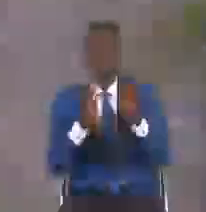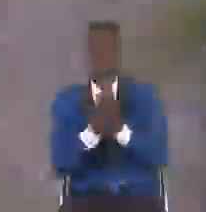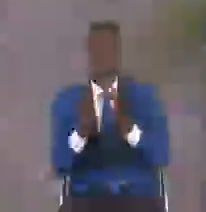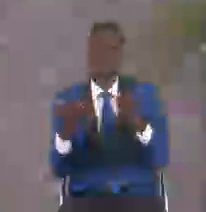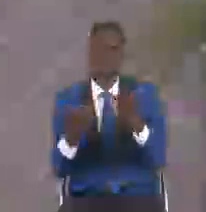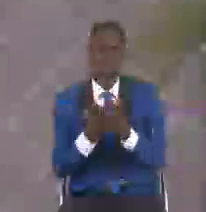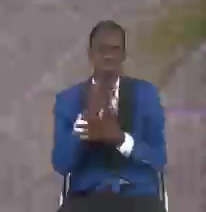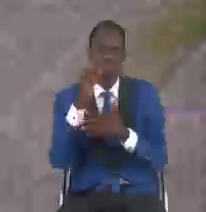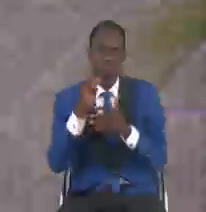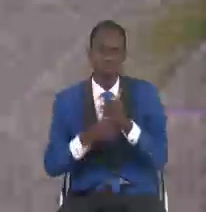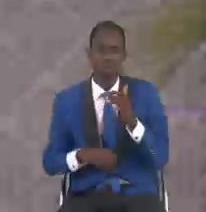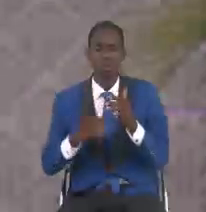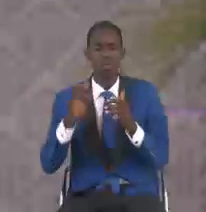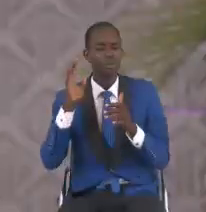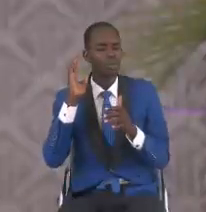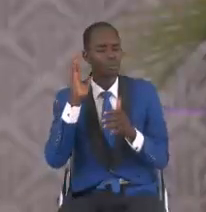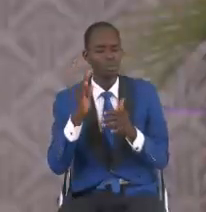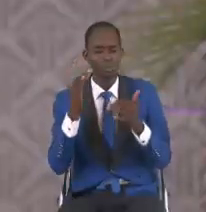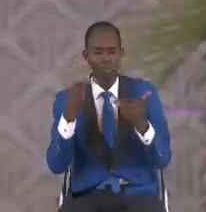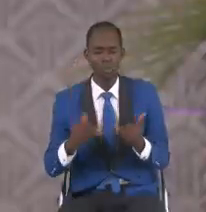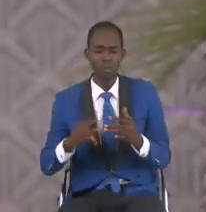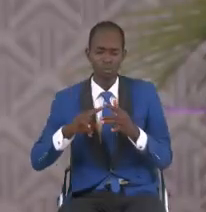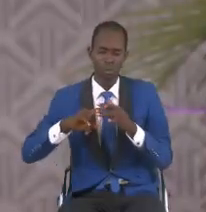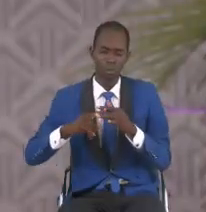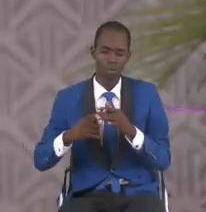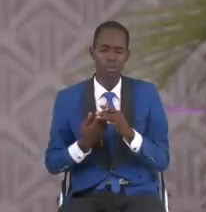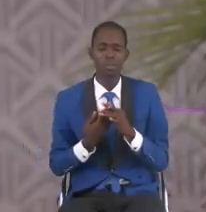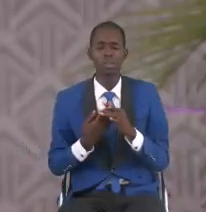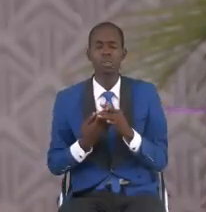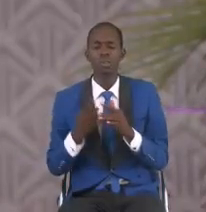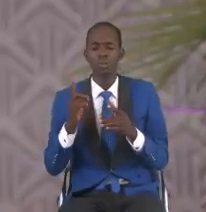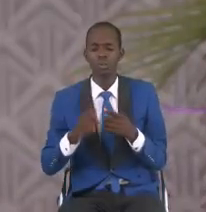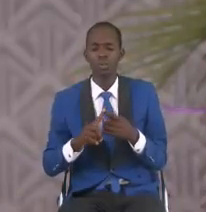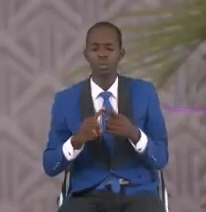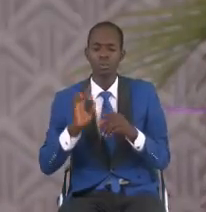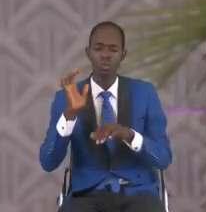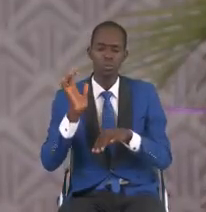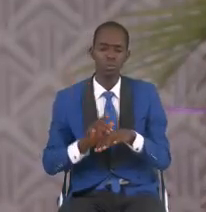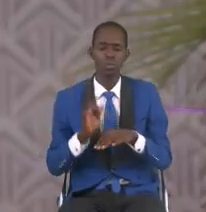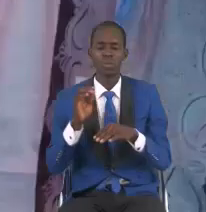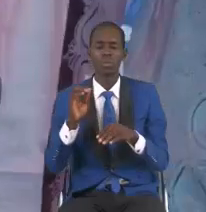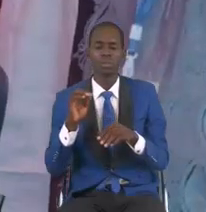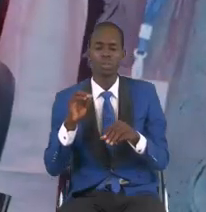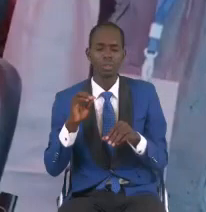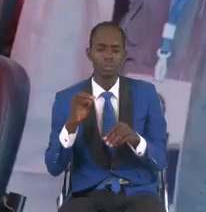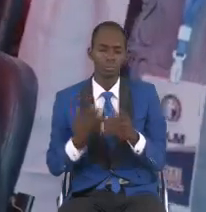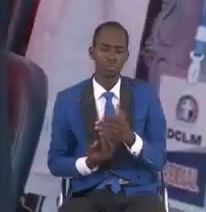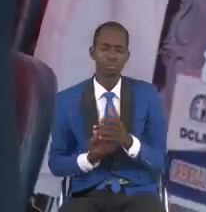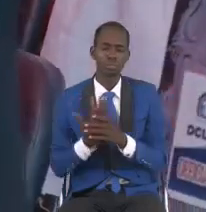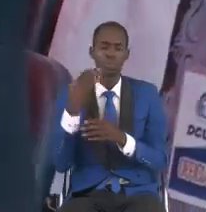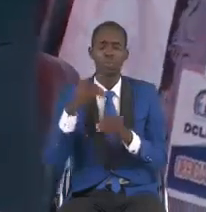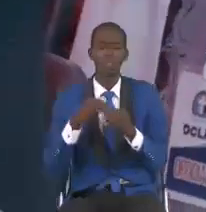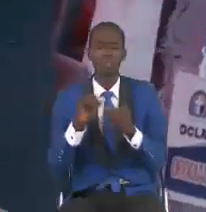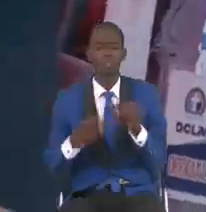chapter will now begin to be written in every one of their lives and